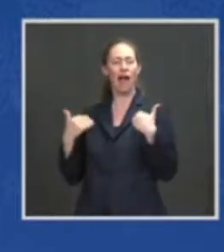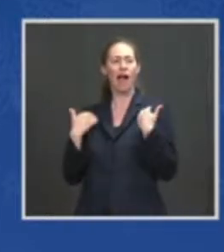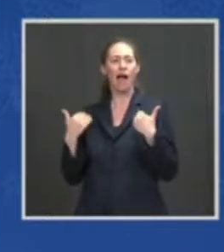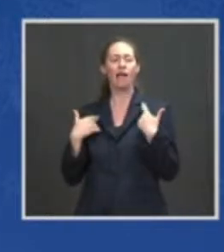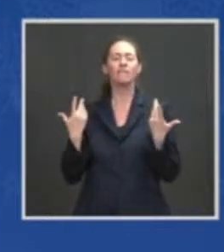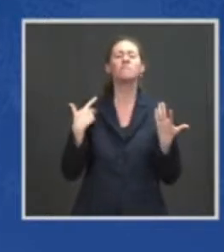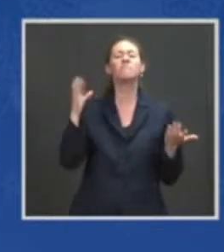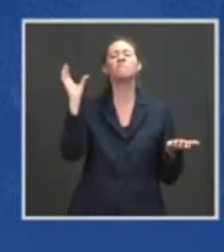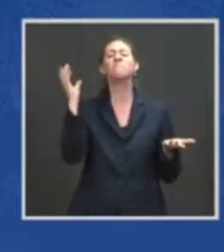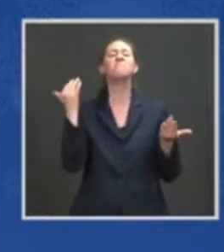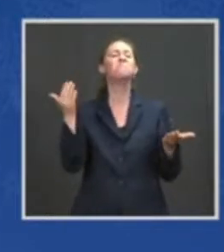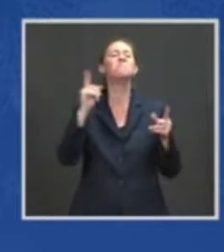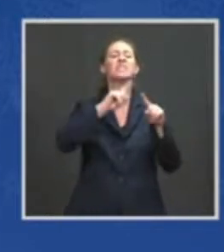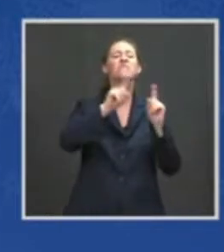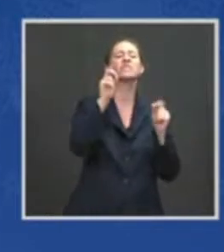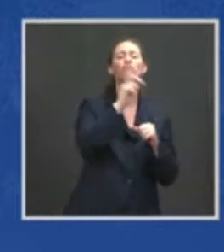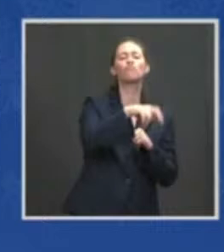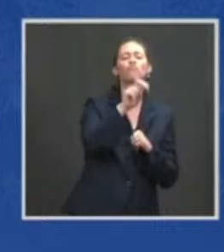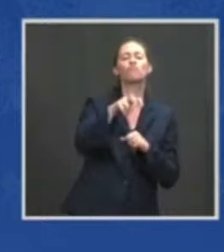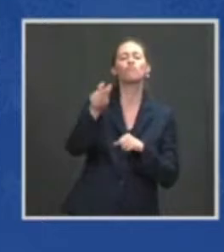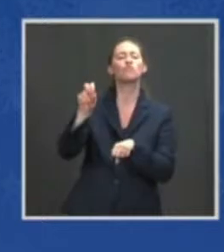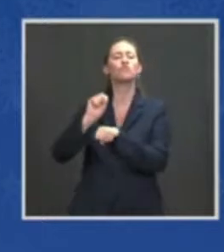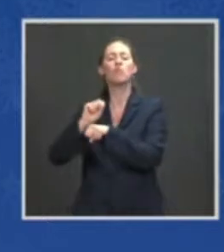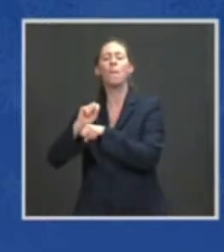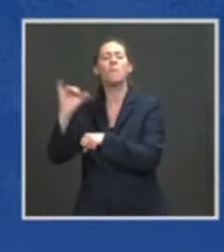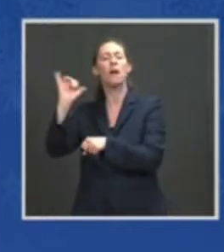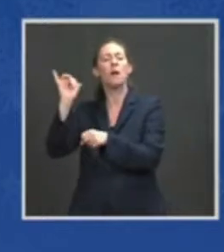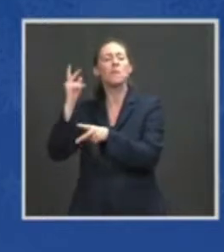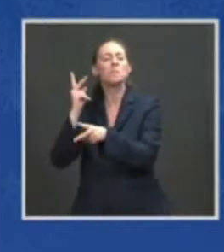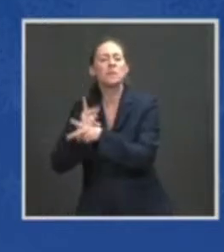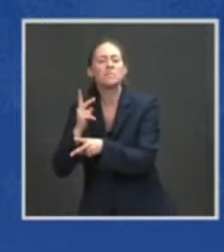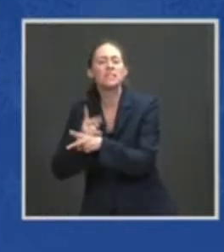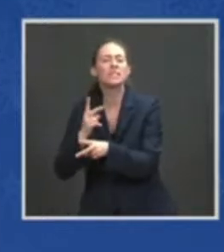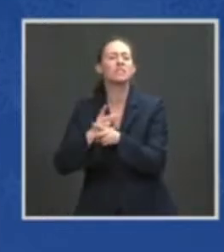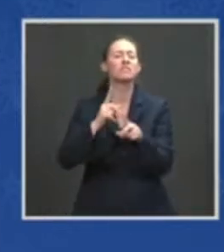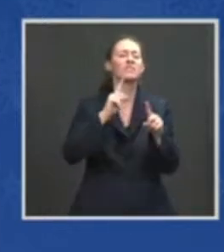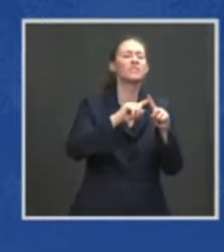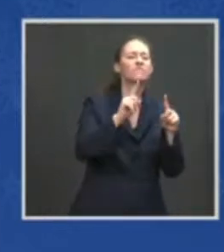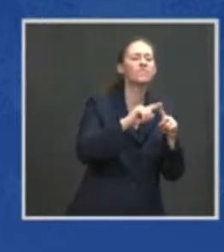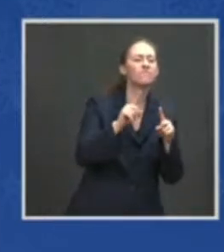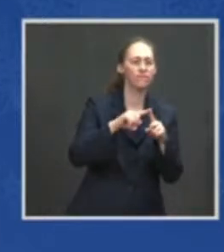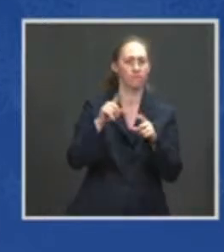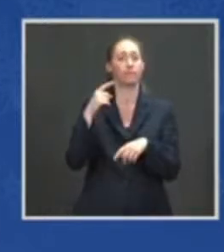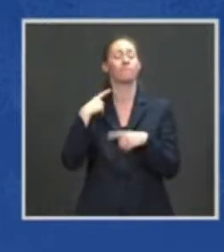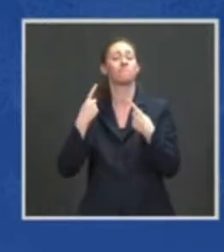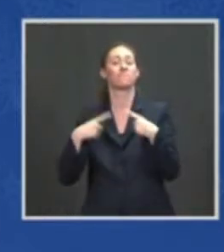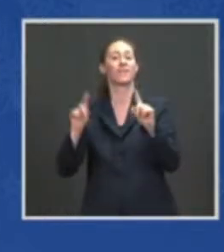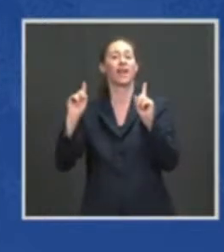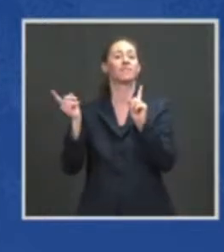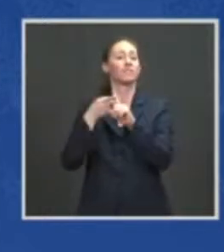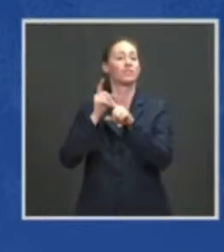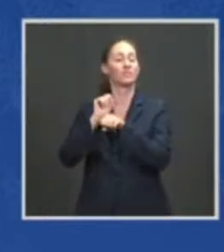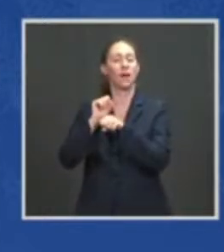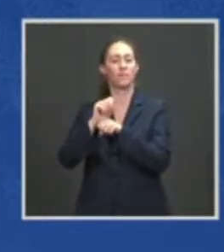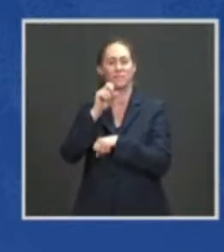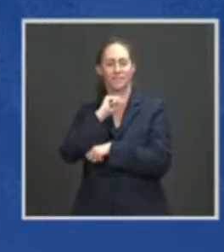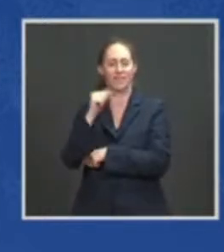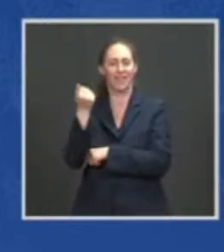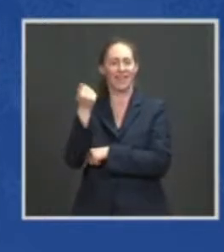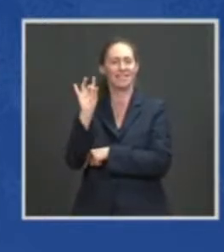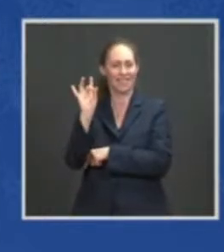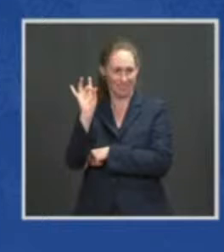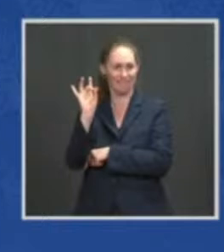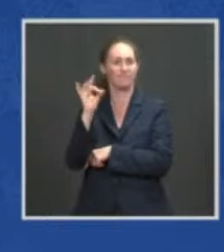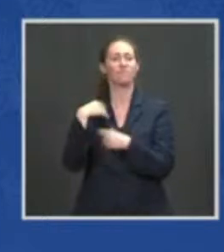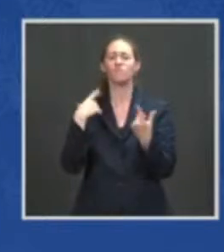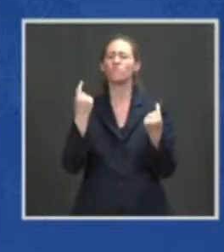work. I was able to land my first job when I was 18 years old in the retail industry, and I didn't feel